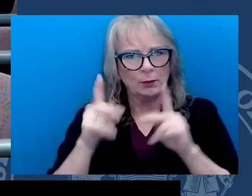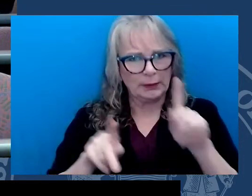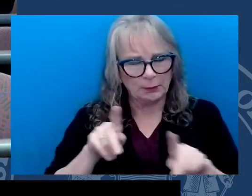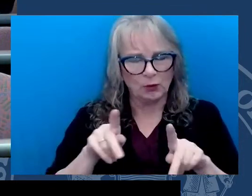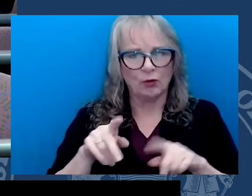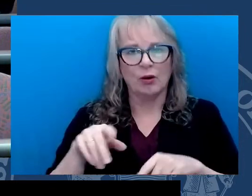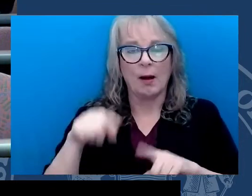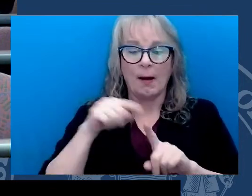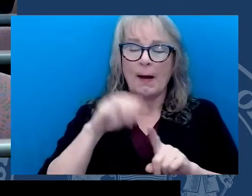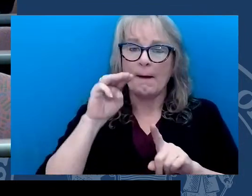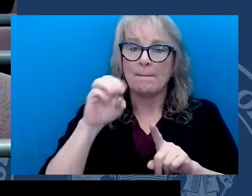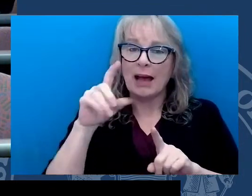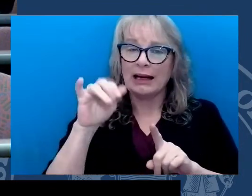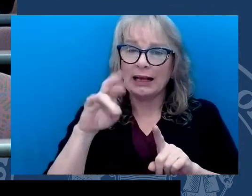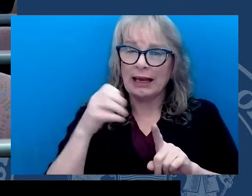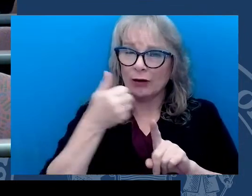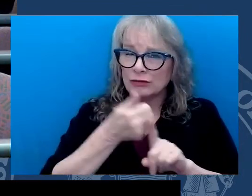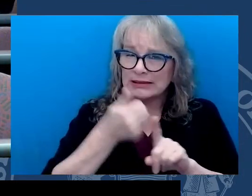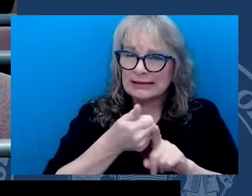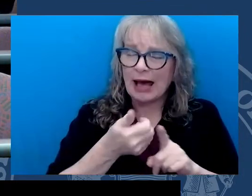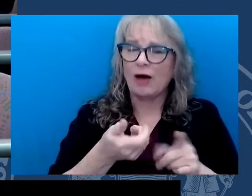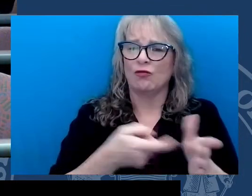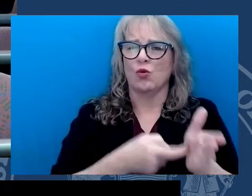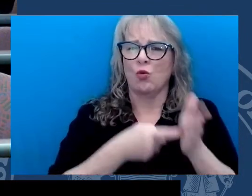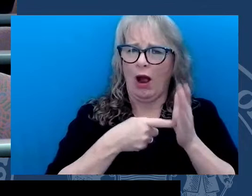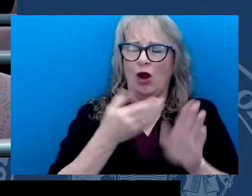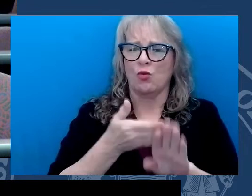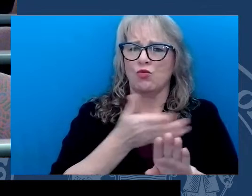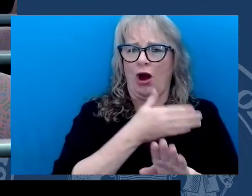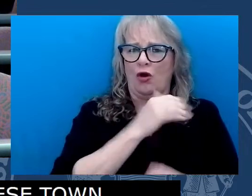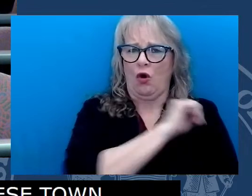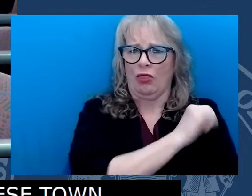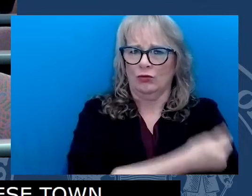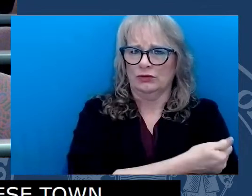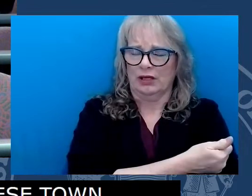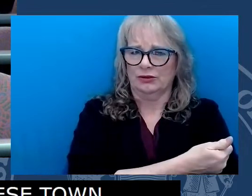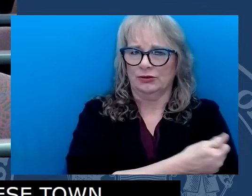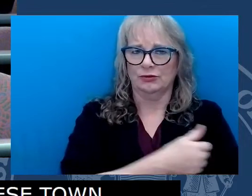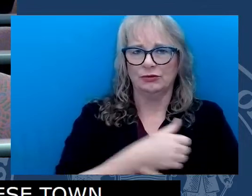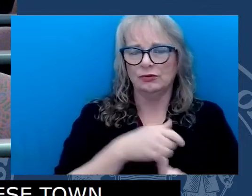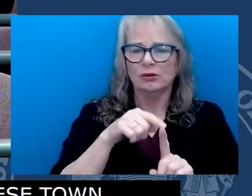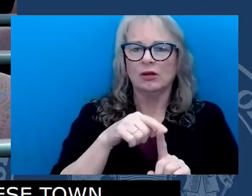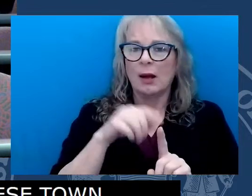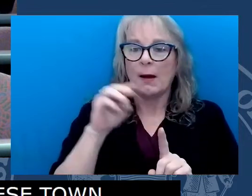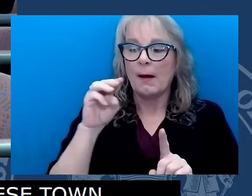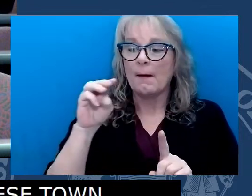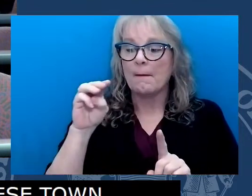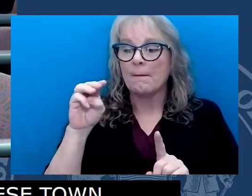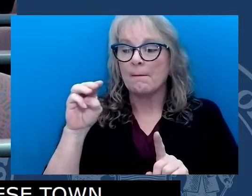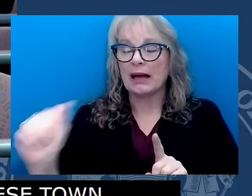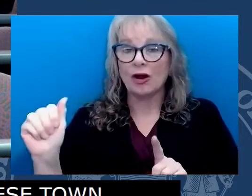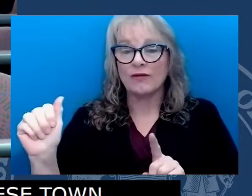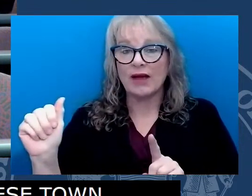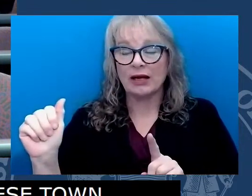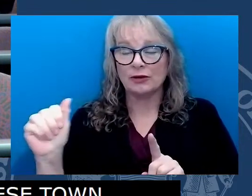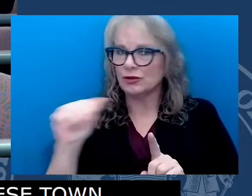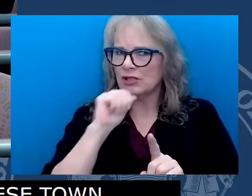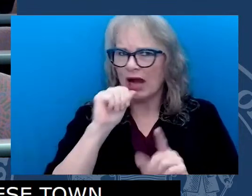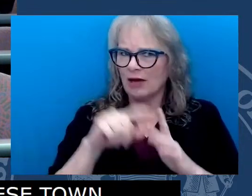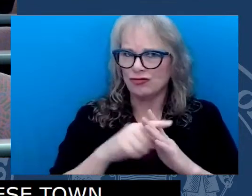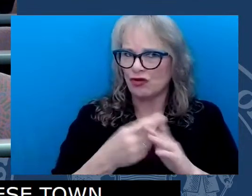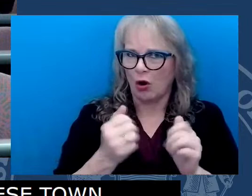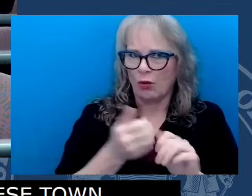that are requiring some of these prior authorizations. You don't, it's not just like Medicare Advantage didn't start with prior